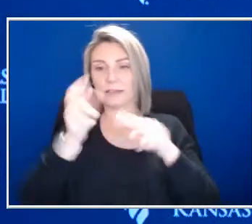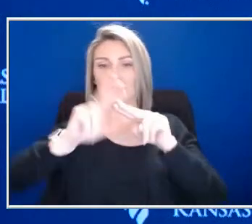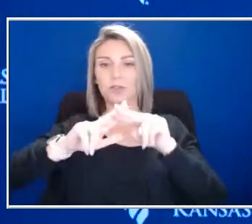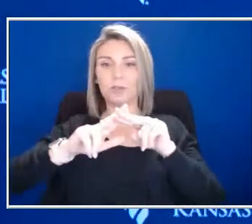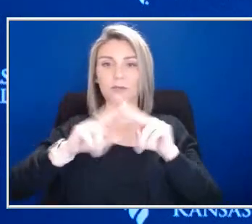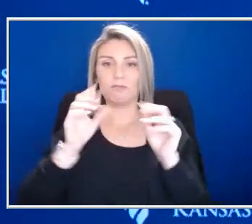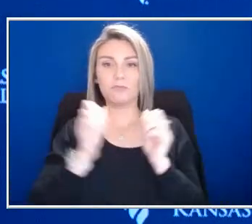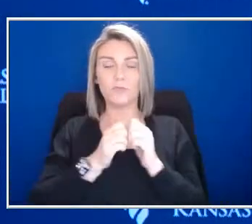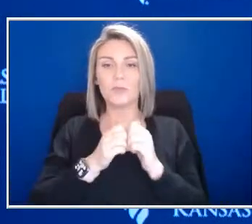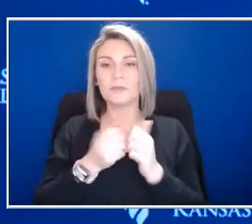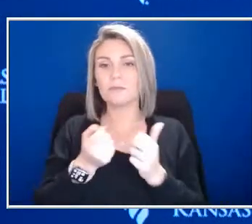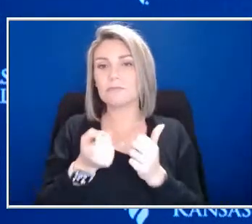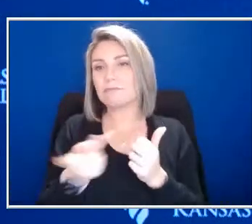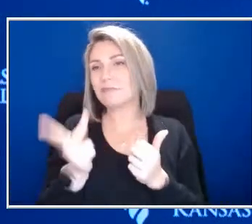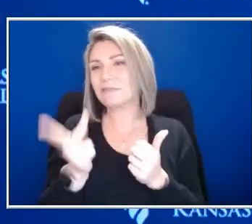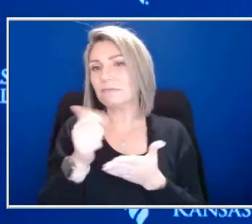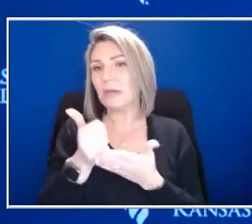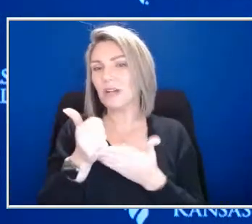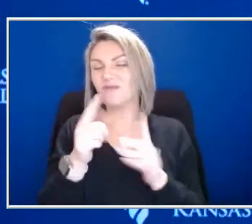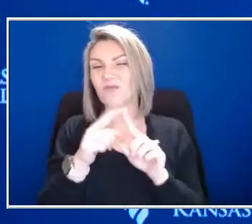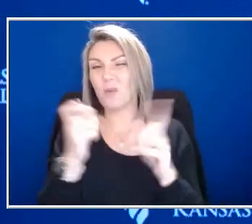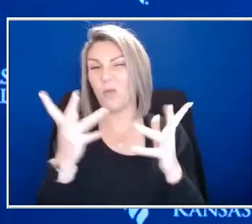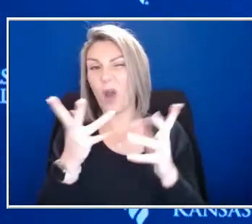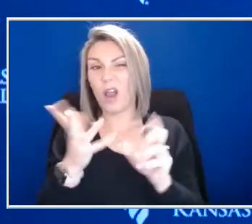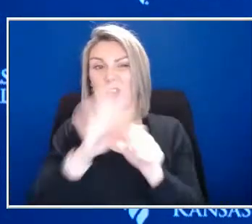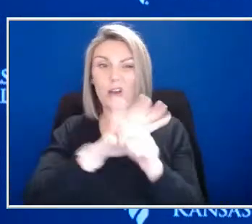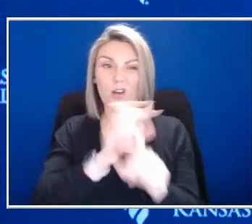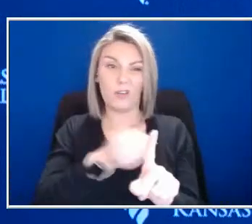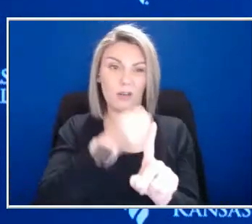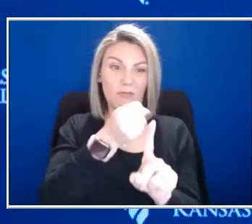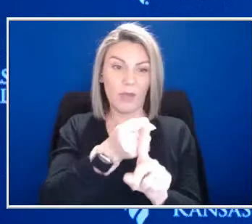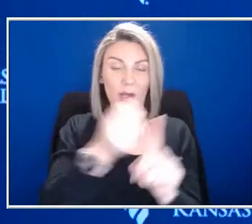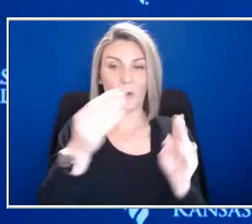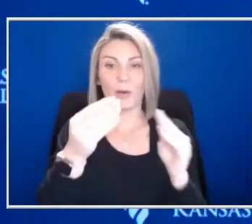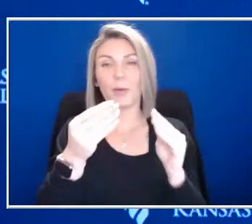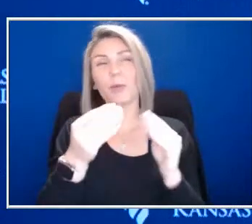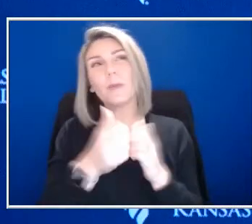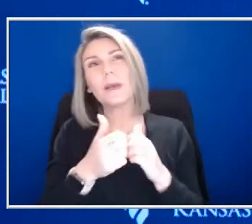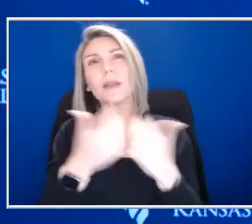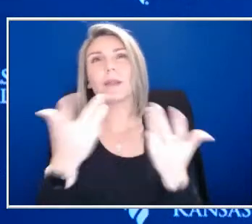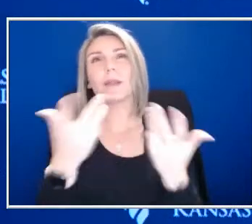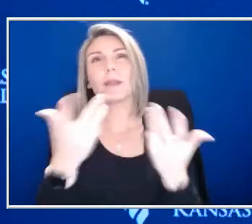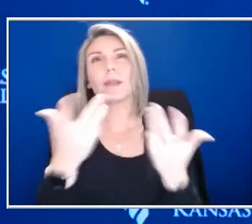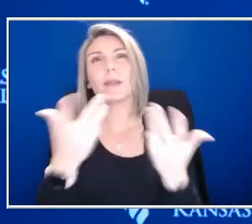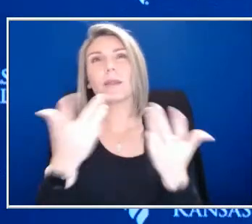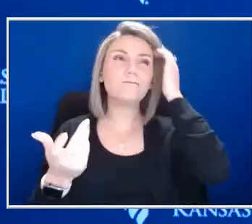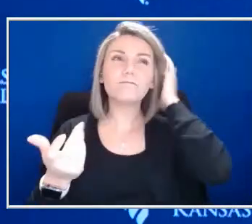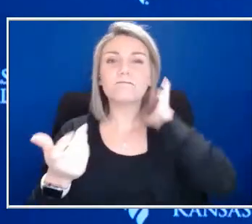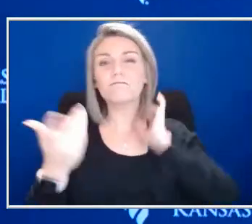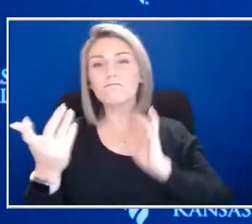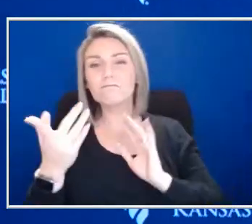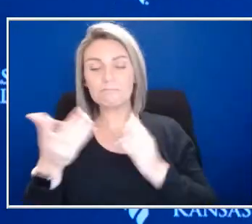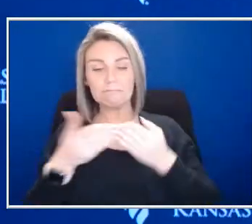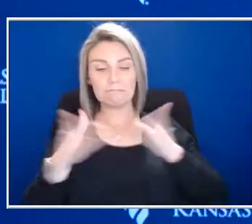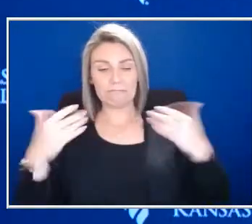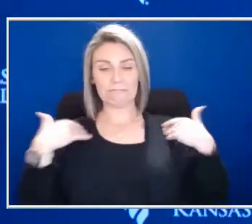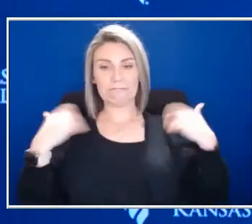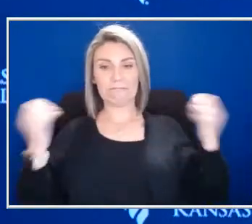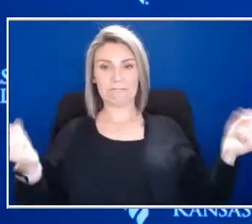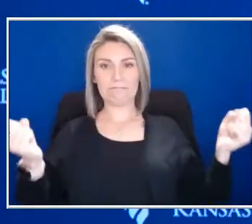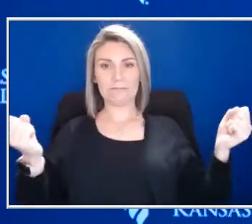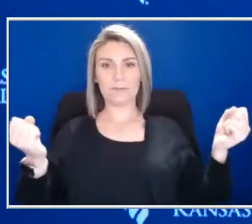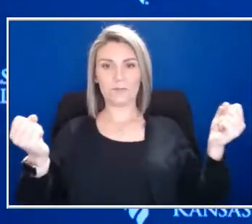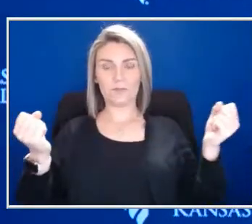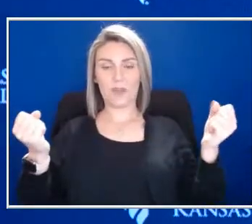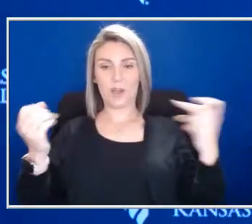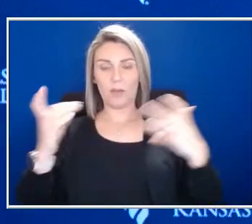help from the pandemic, with the lack of public health infrastructure going to these